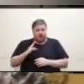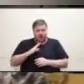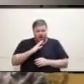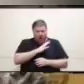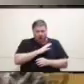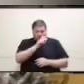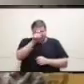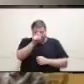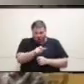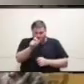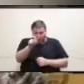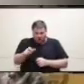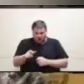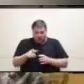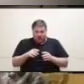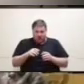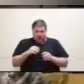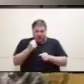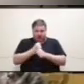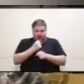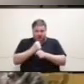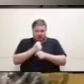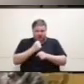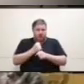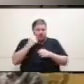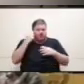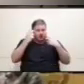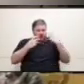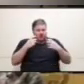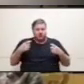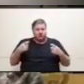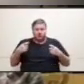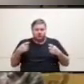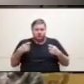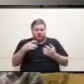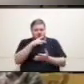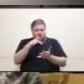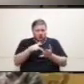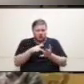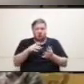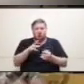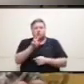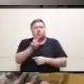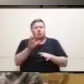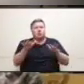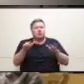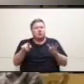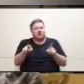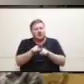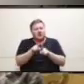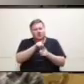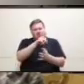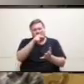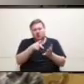They're causing confusion. They're creating a situation where they've got 2 people who are occupying the same position. Leave their